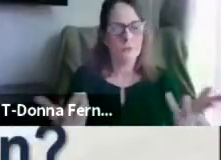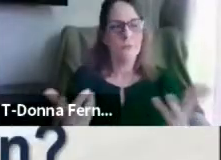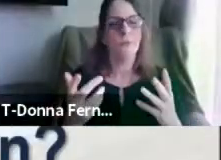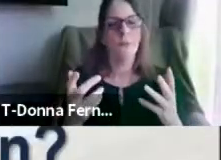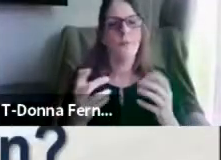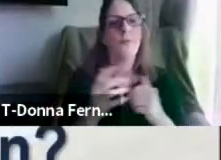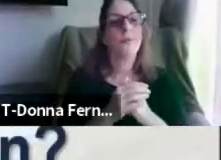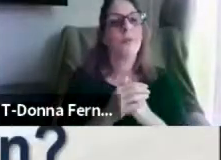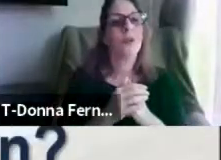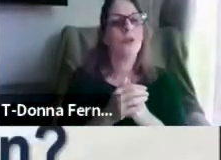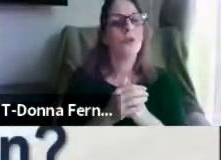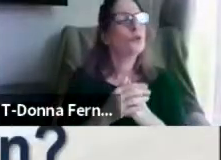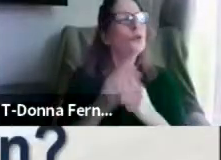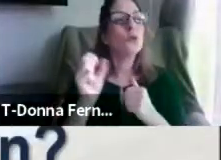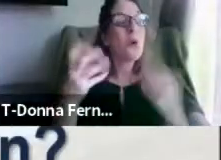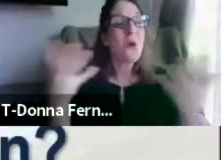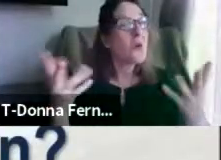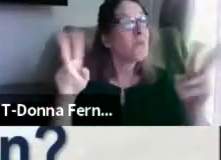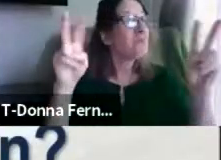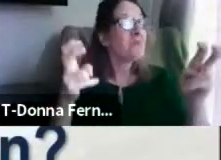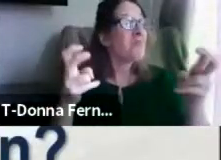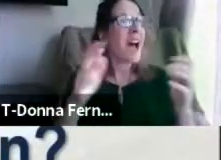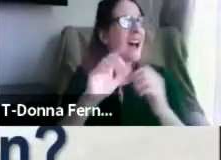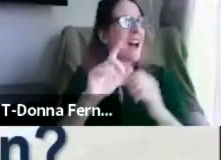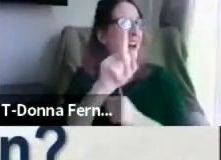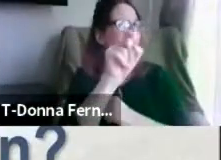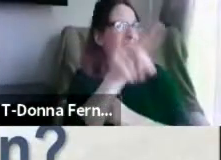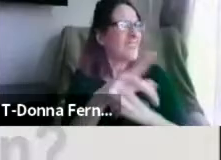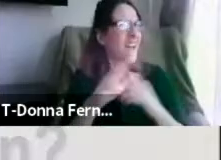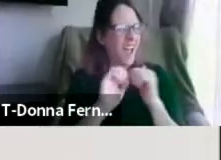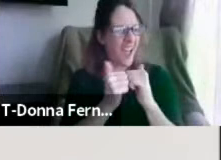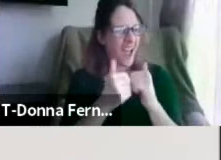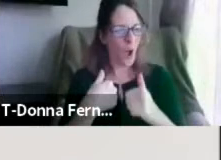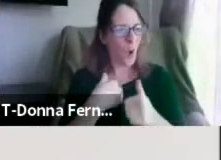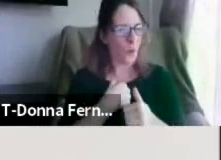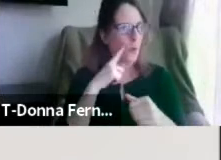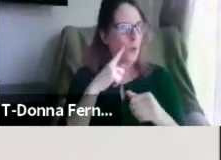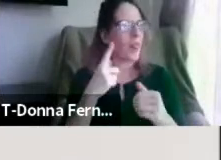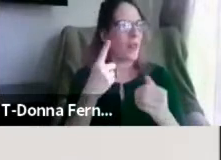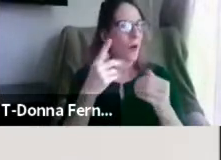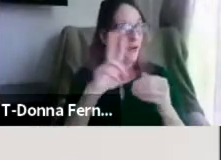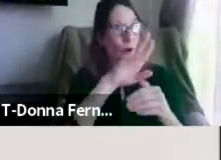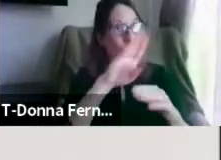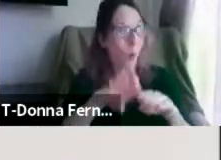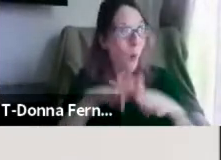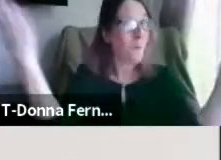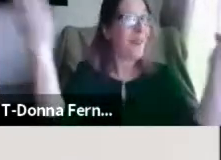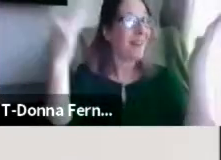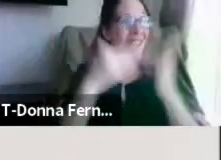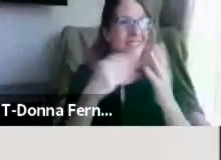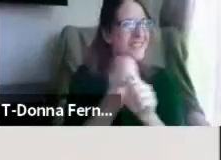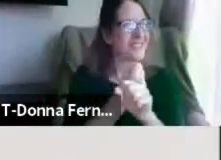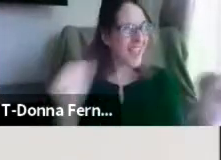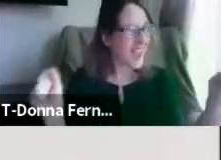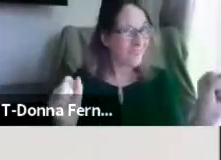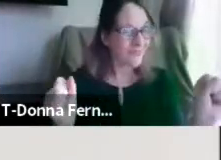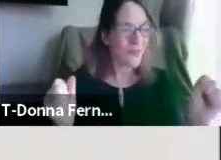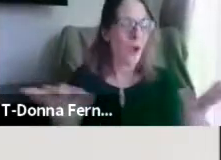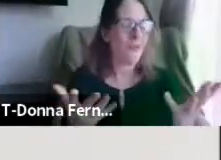So how are we going to safely reopen? What are the first steps? Step number one, if you